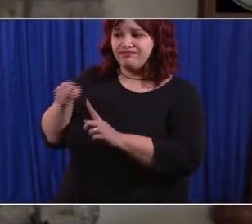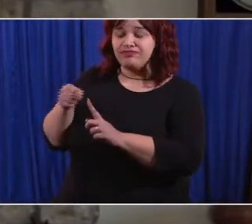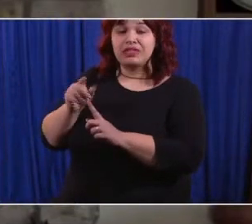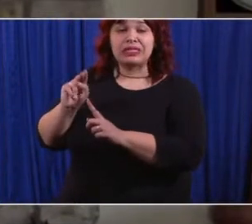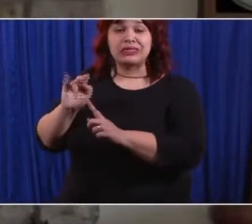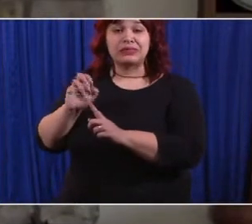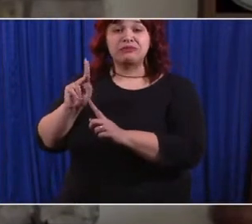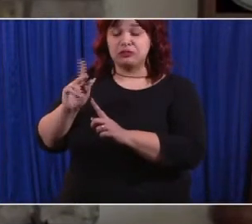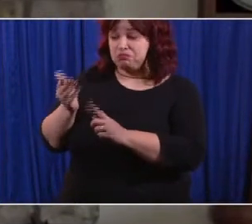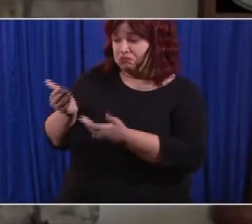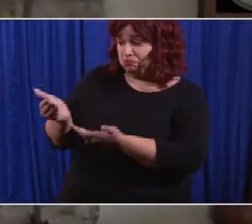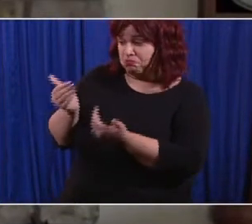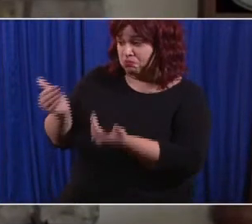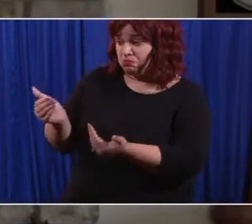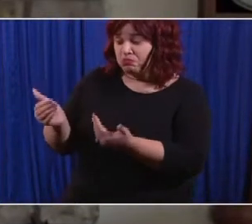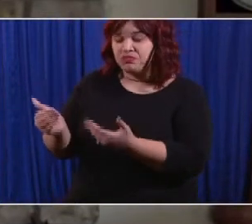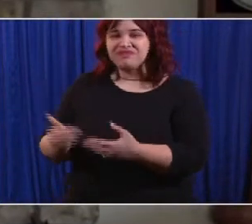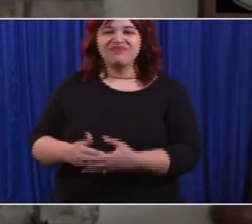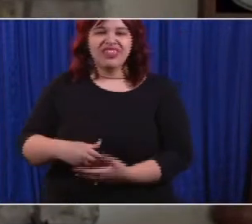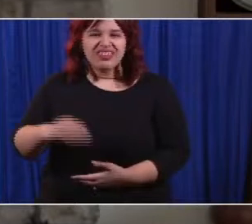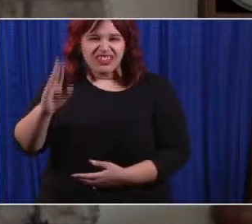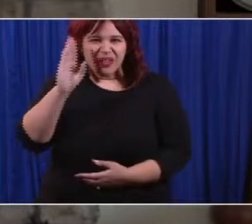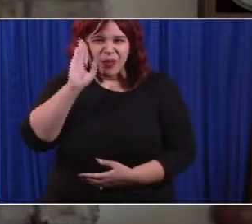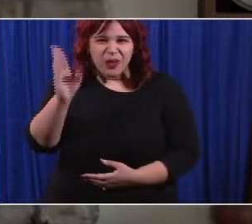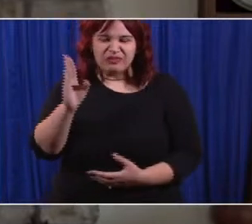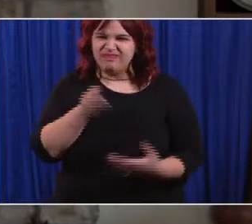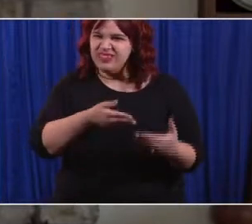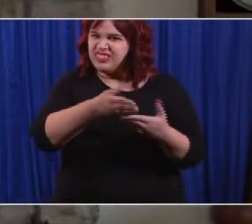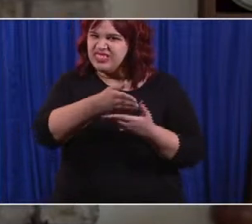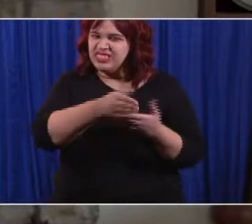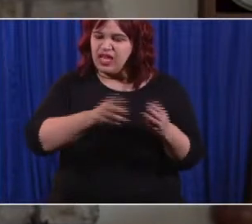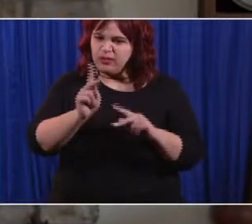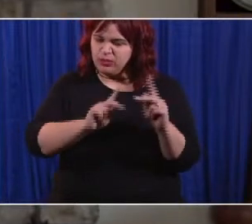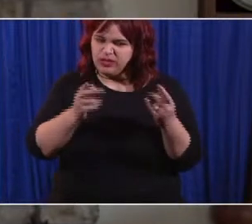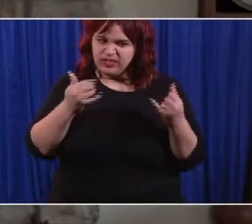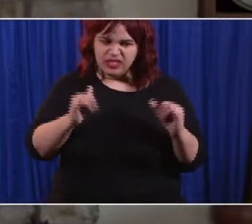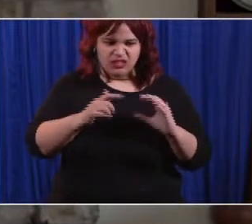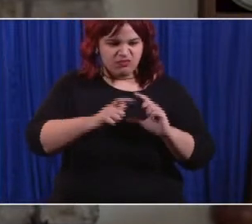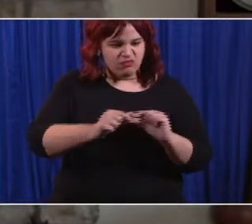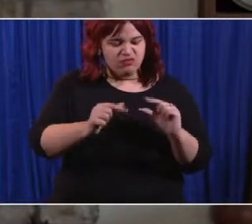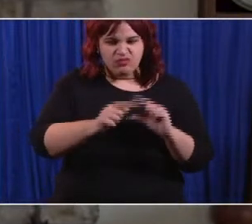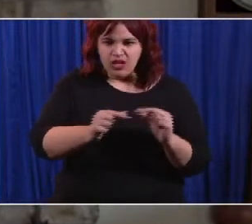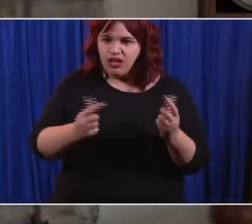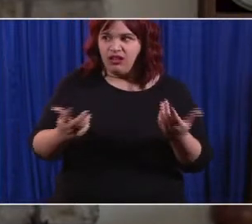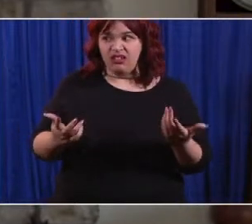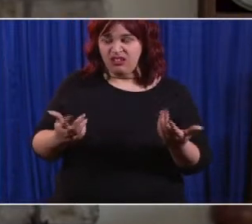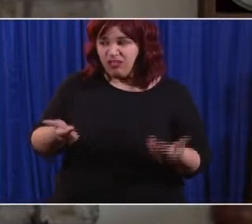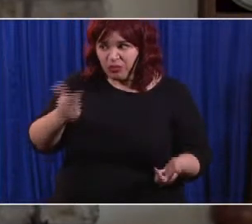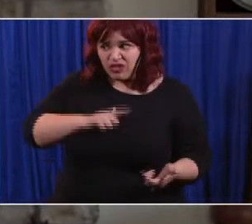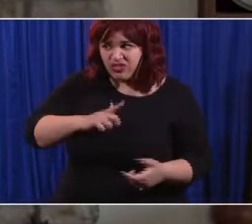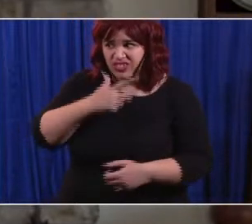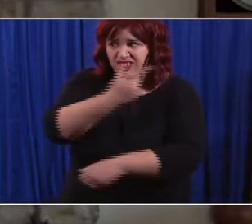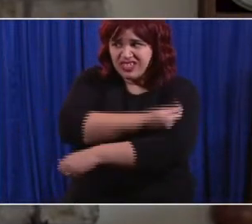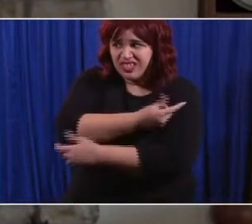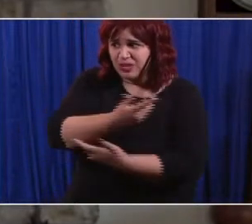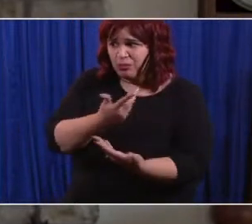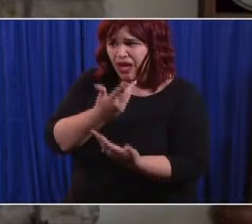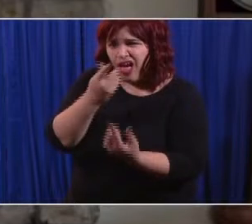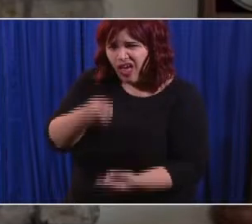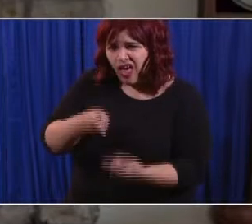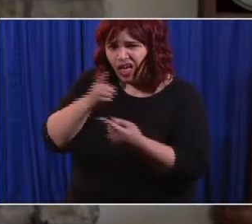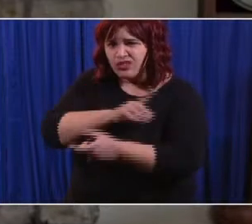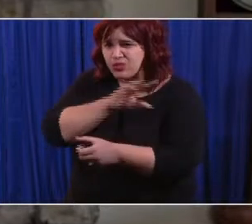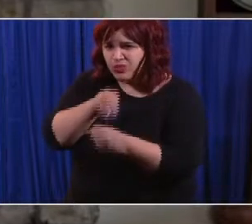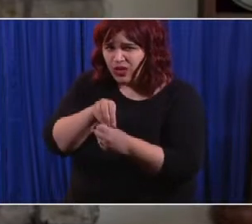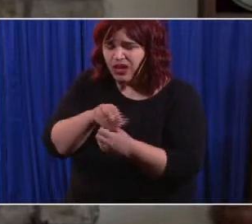Hi, Governor. We're still hearing from viewers that they're having trouble getting their eligible loved ones vaccinated. Is there a risk that with the phase 1C and